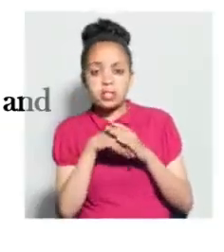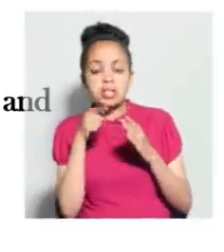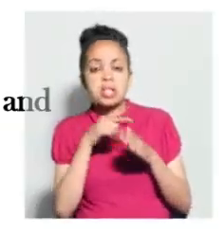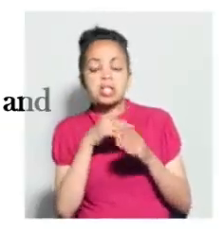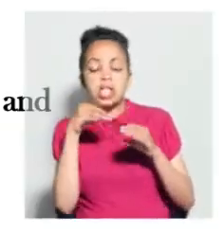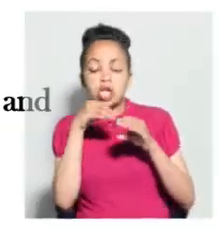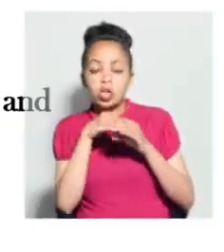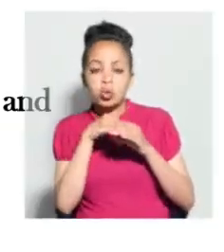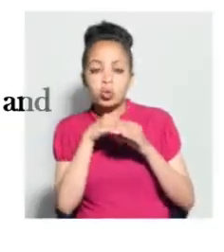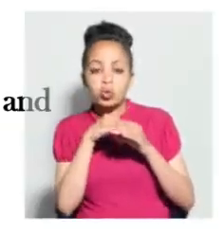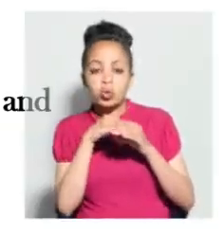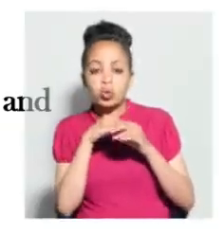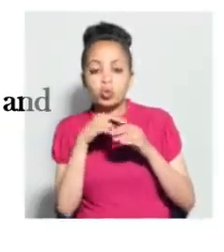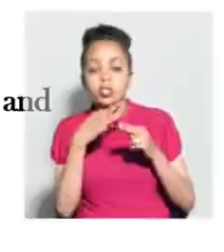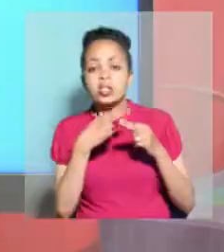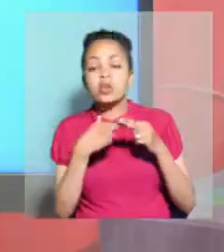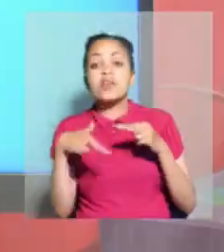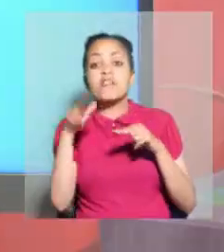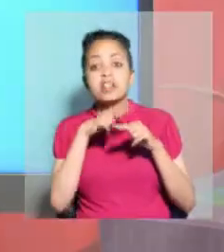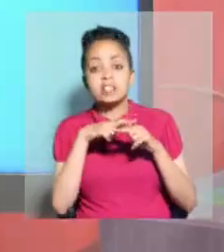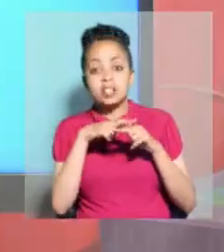that include reversible inhibitor.